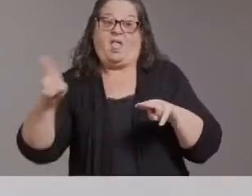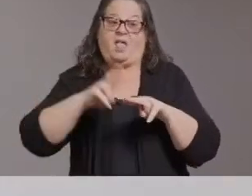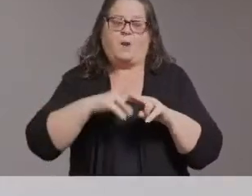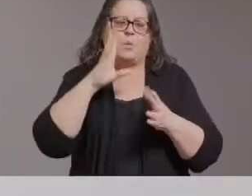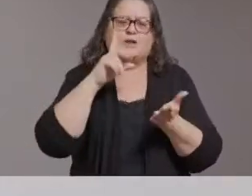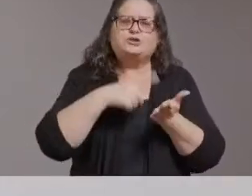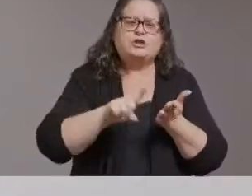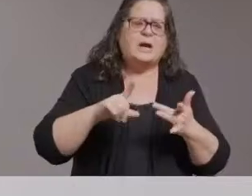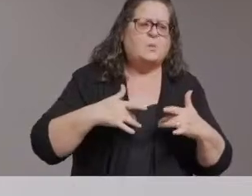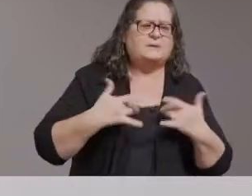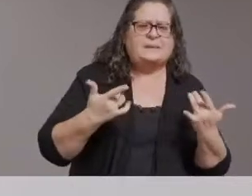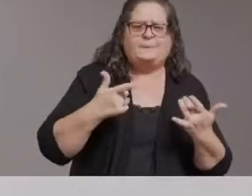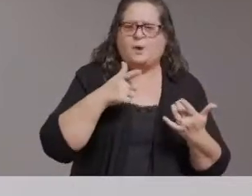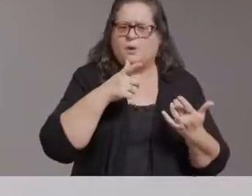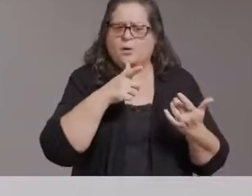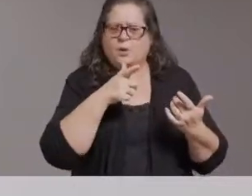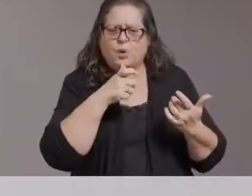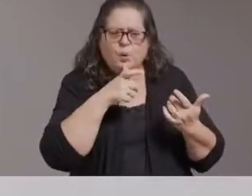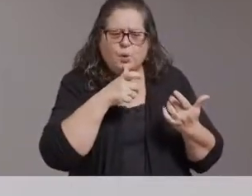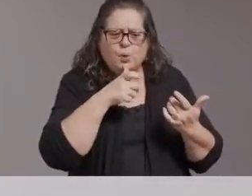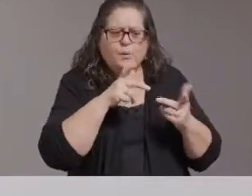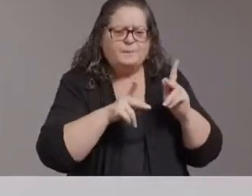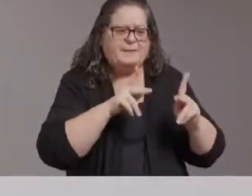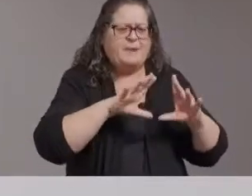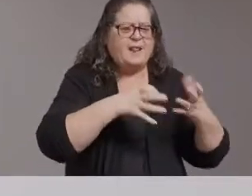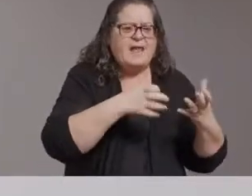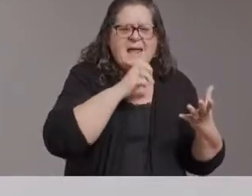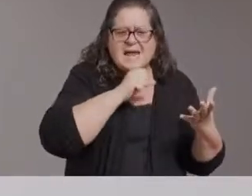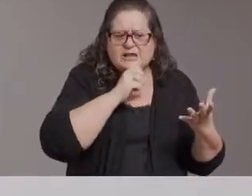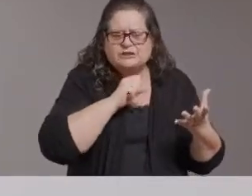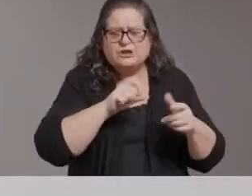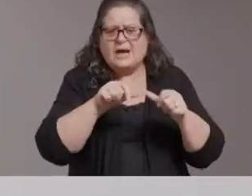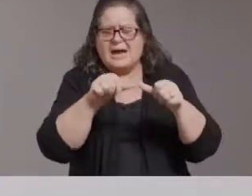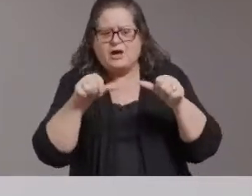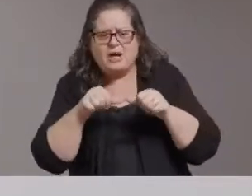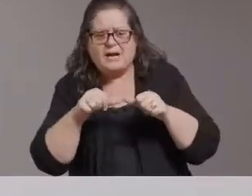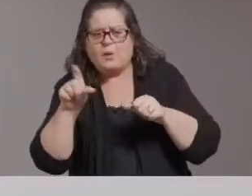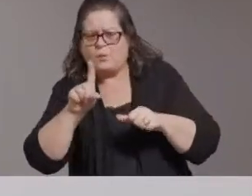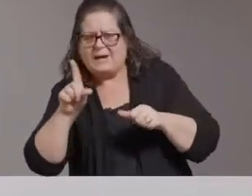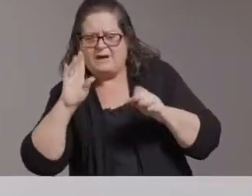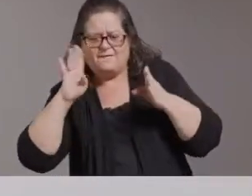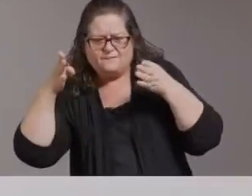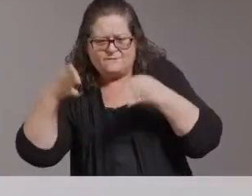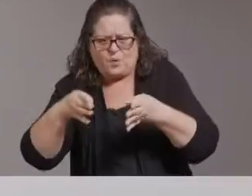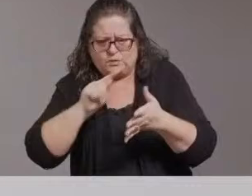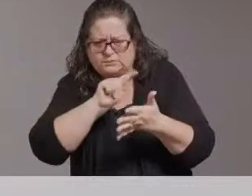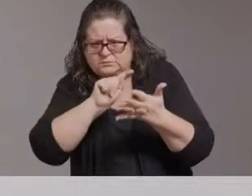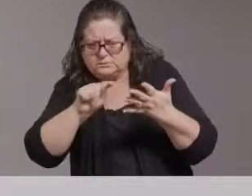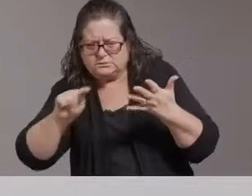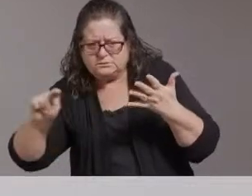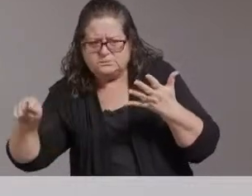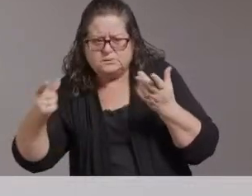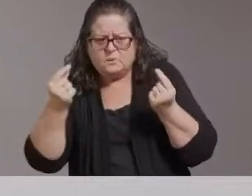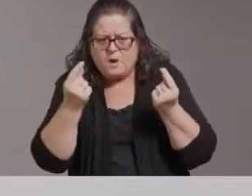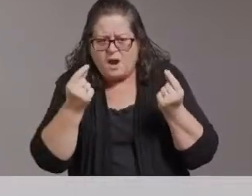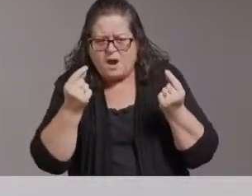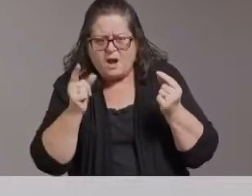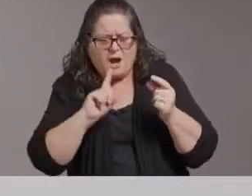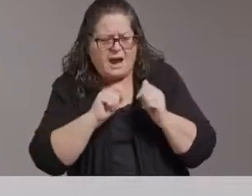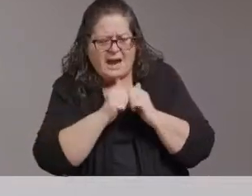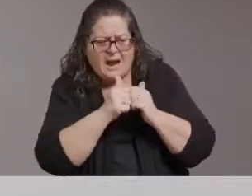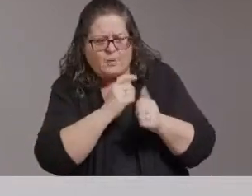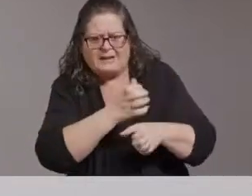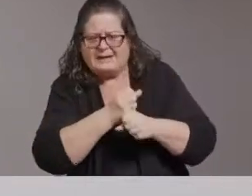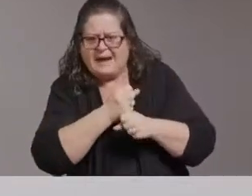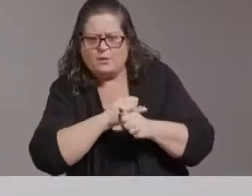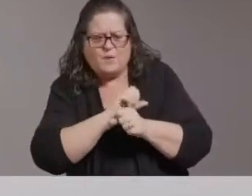we were seeing that in, and really trying to target to see what we were, you know, what the impacts of that would be. And